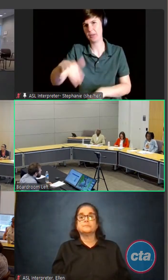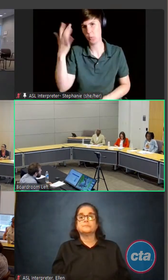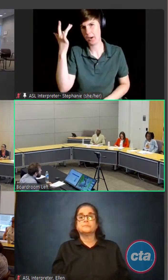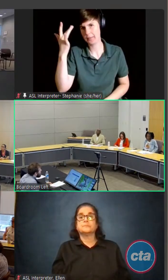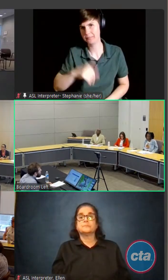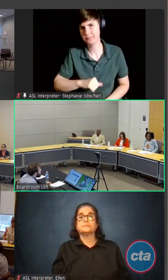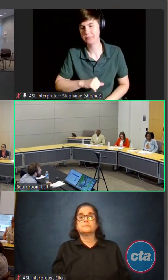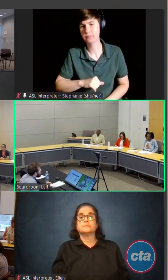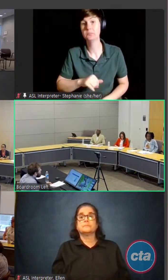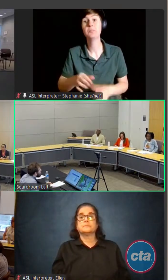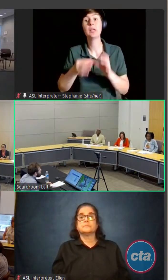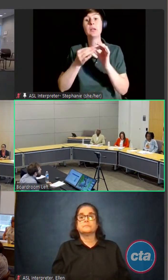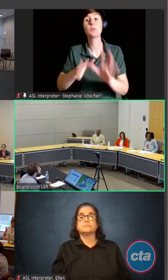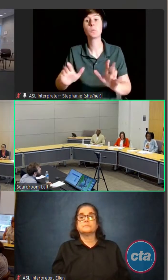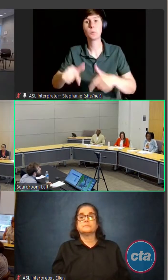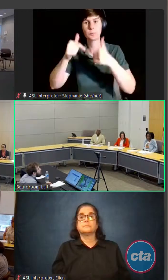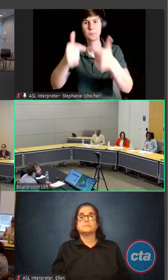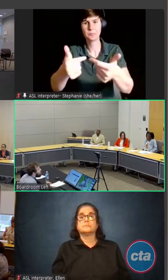other questions?